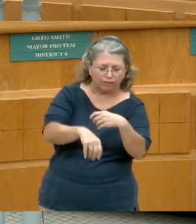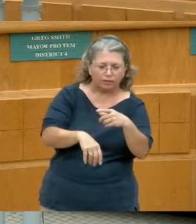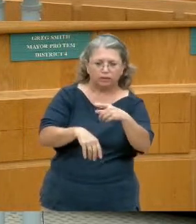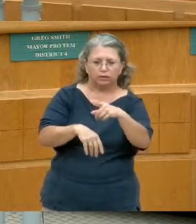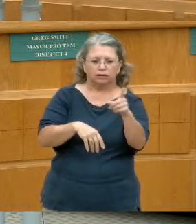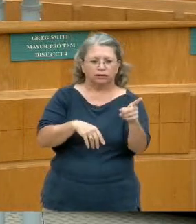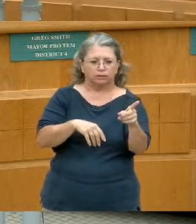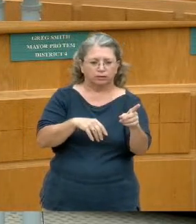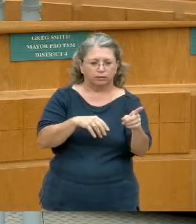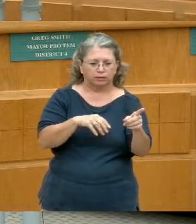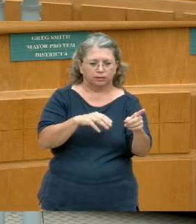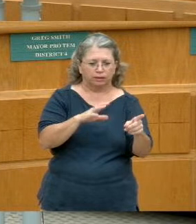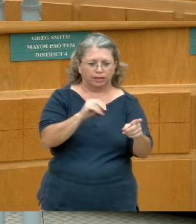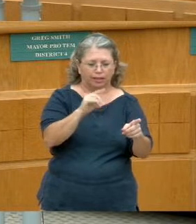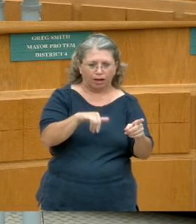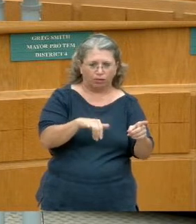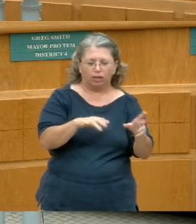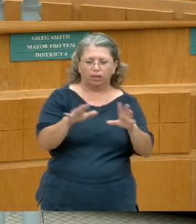not.